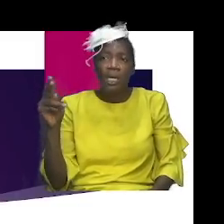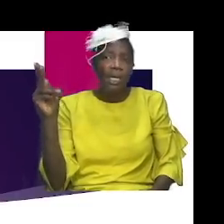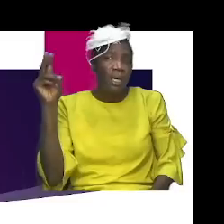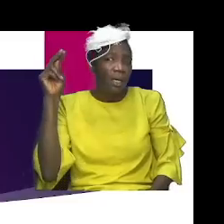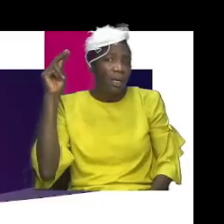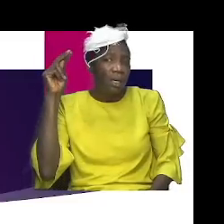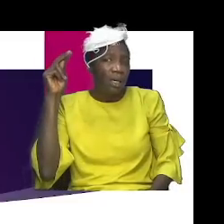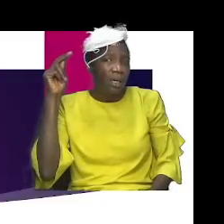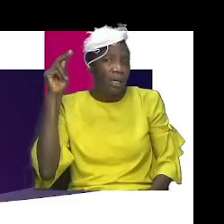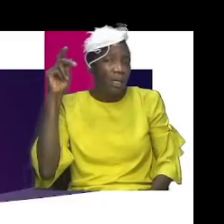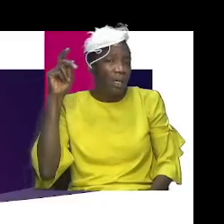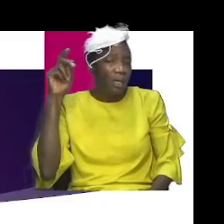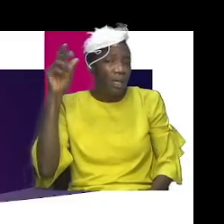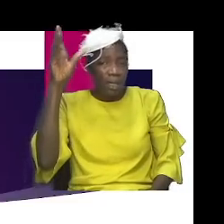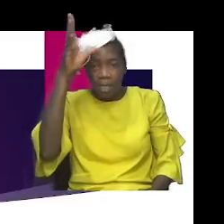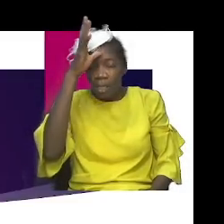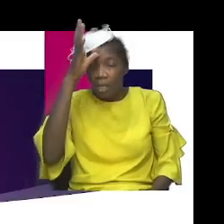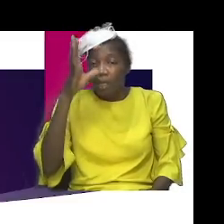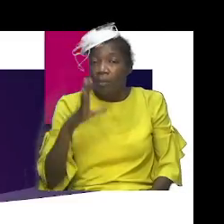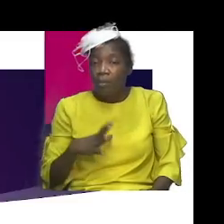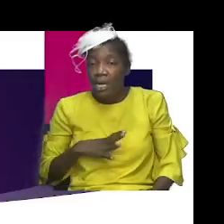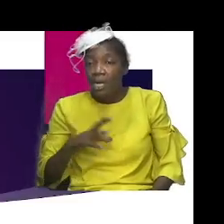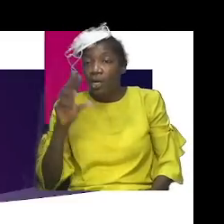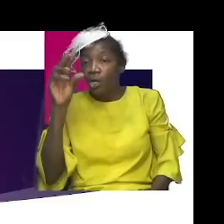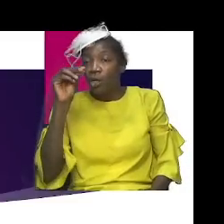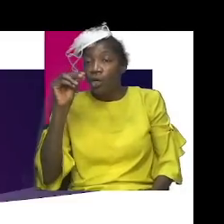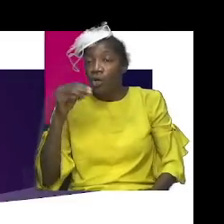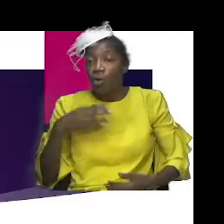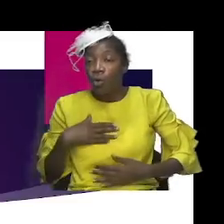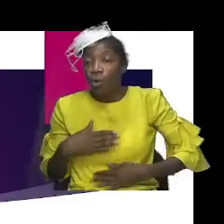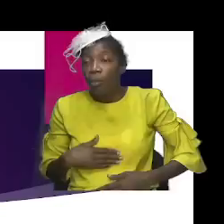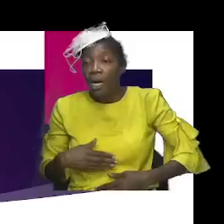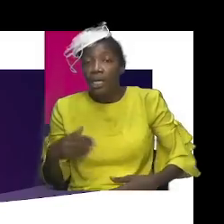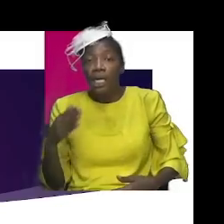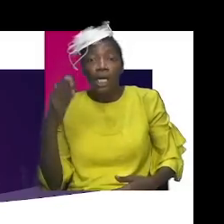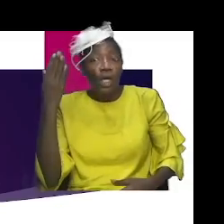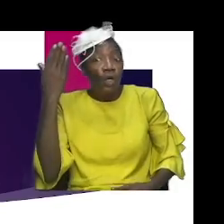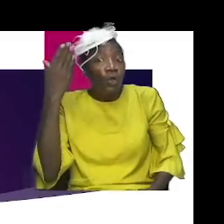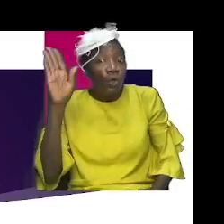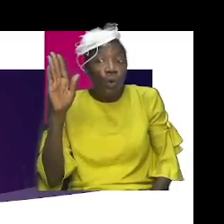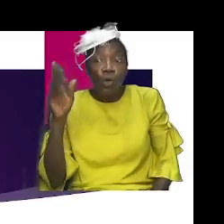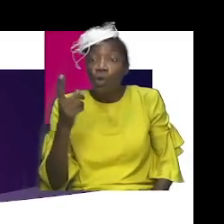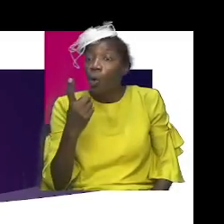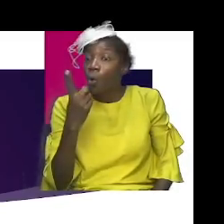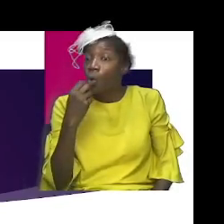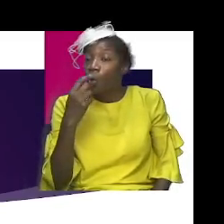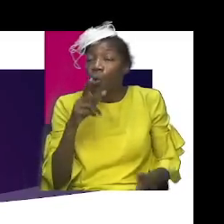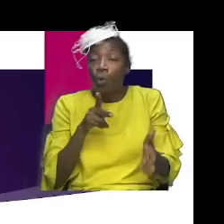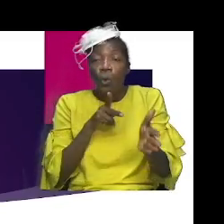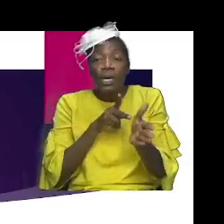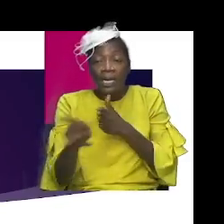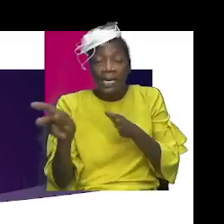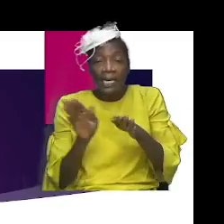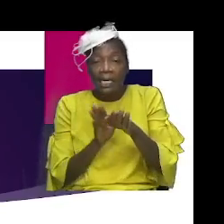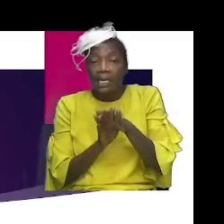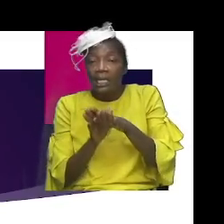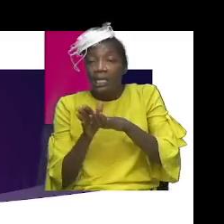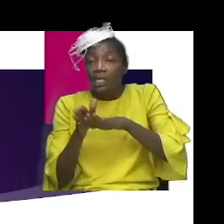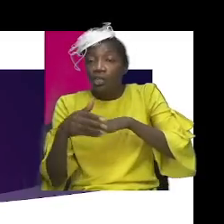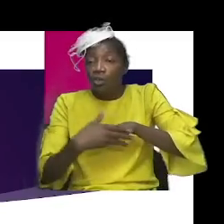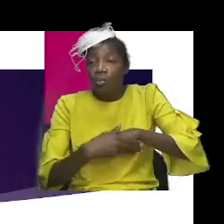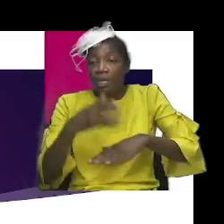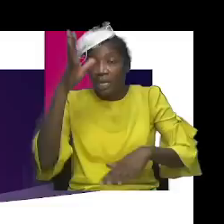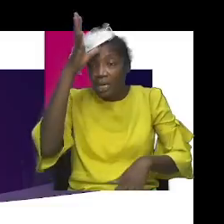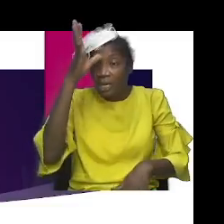And nobody knew who would have killed this prominent Jamaican, a very prominent Jamaican person. And